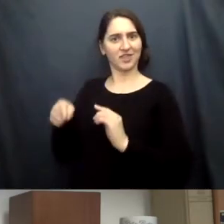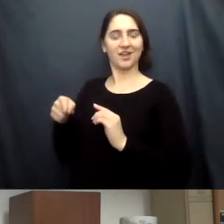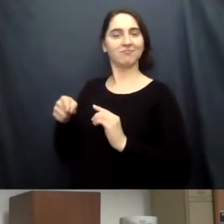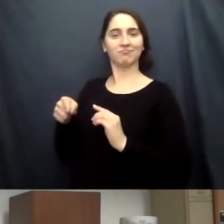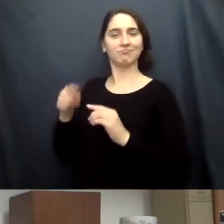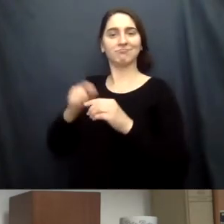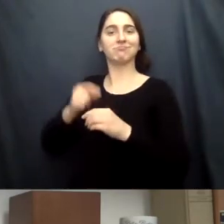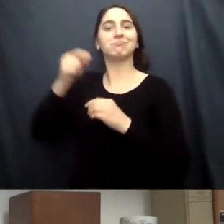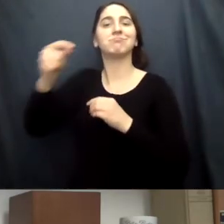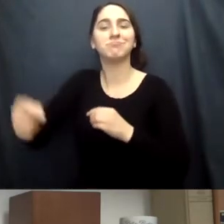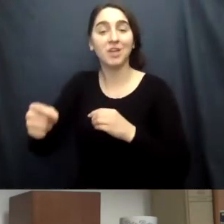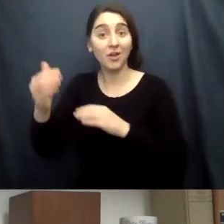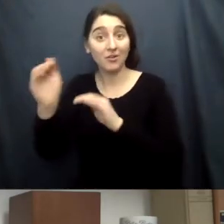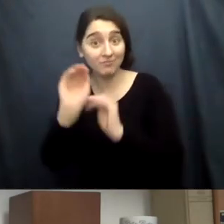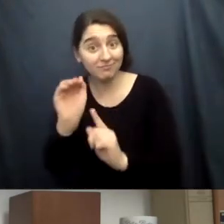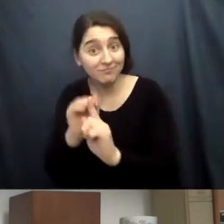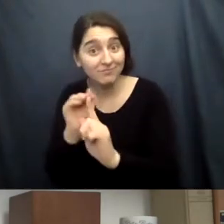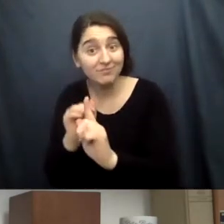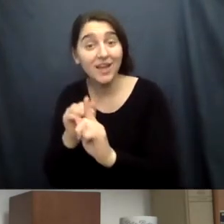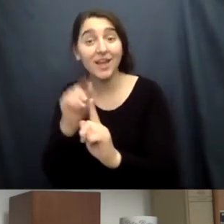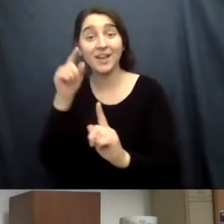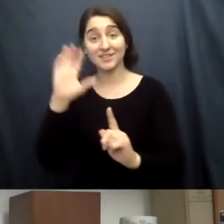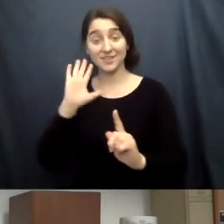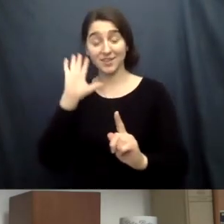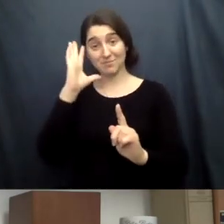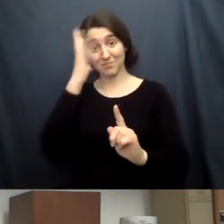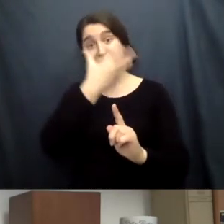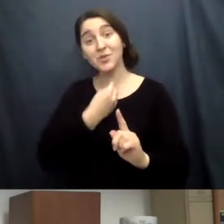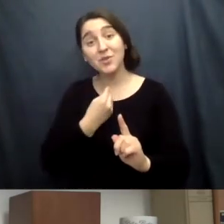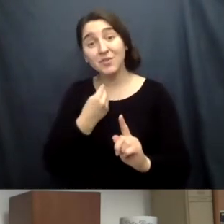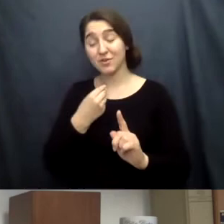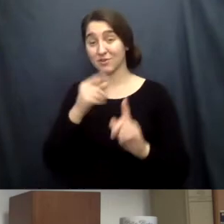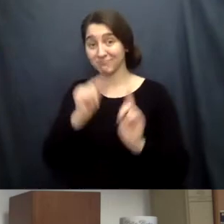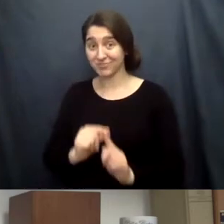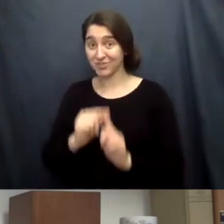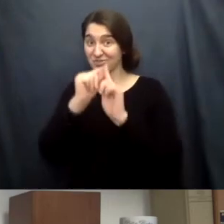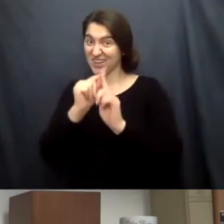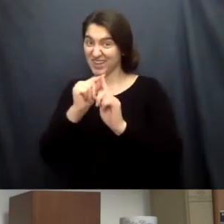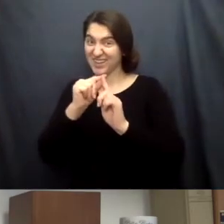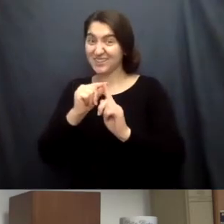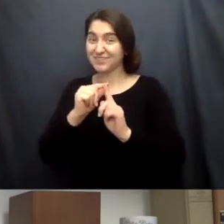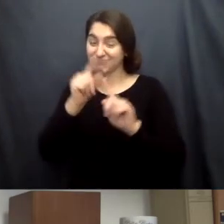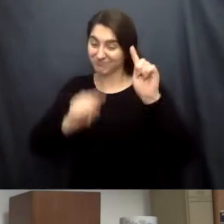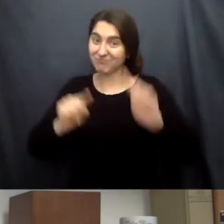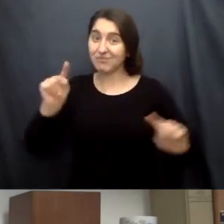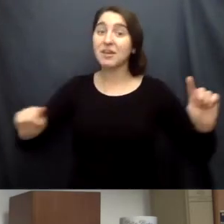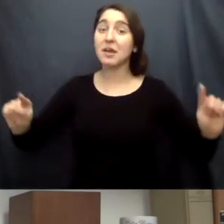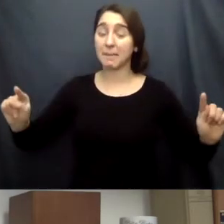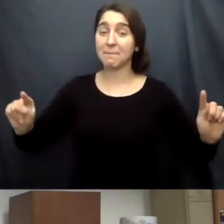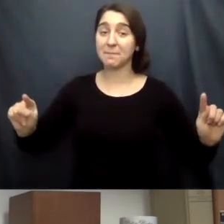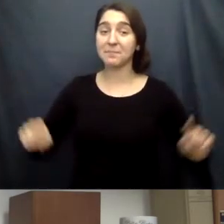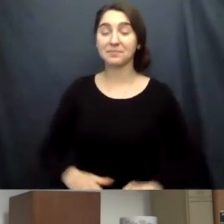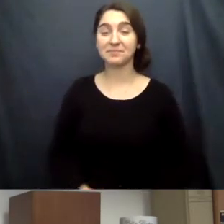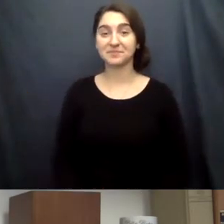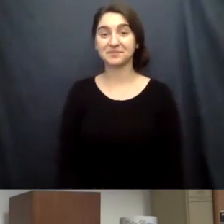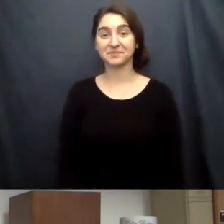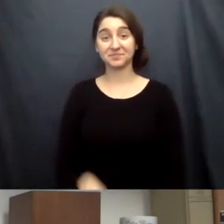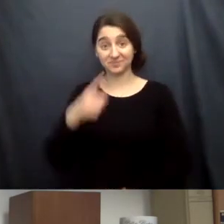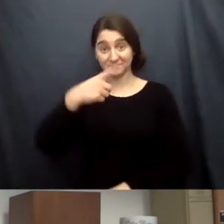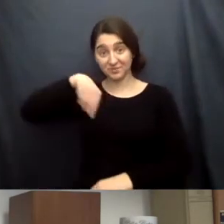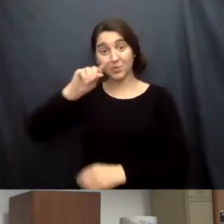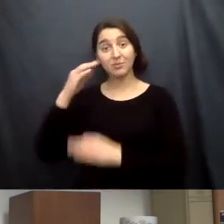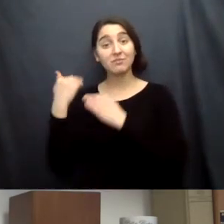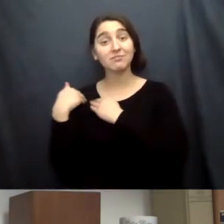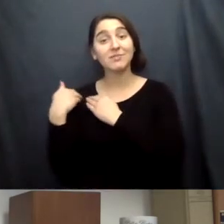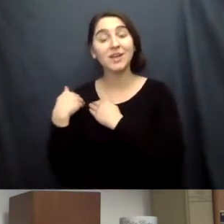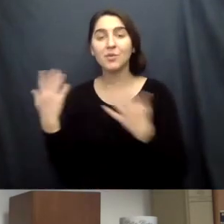all. But the writer doesn't just leave us there, but then reminds us of our beautiful and,